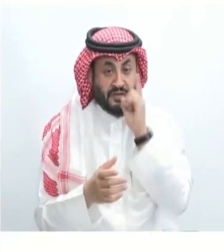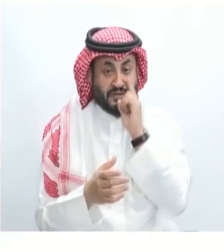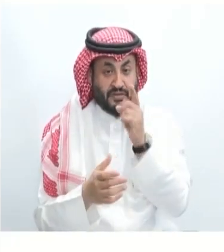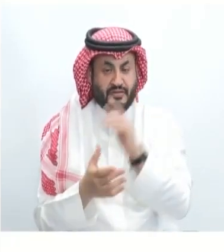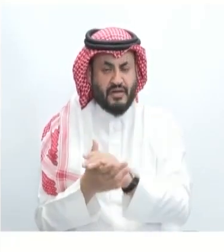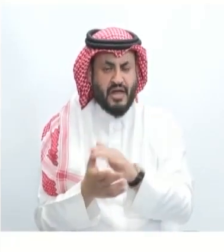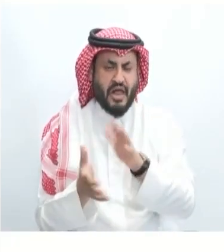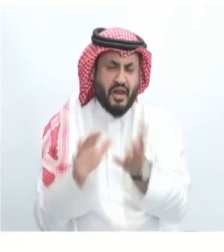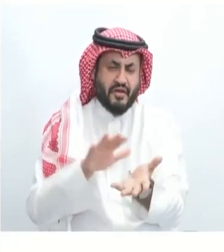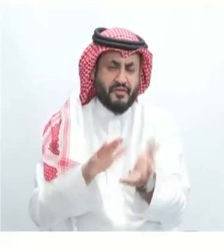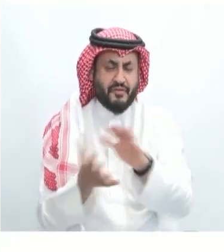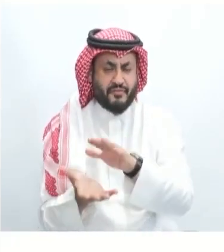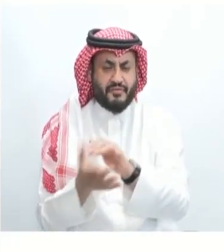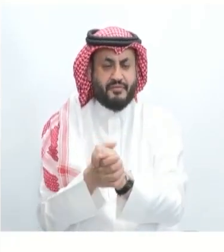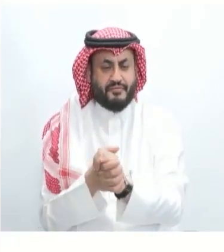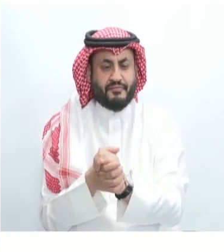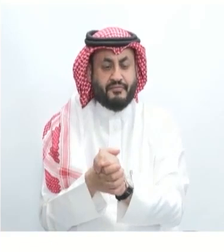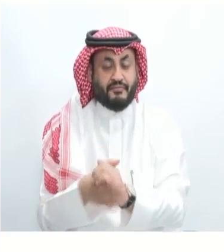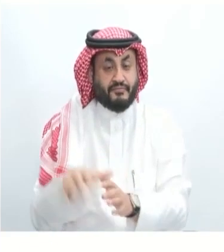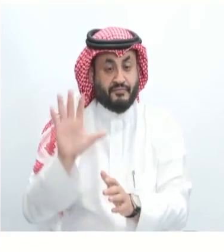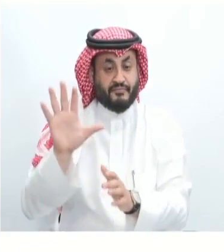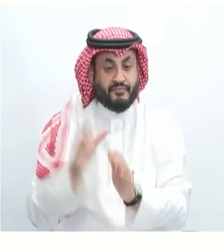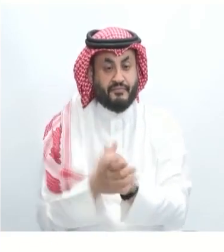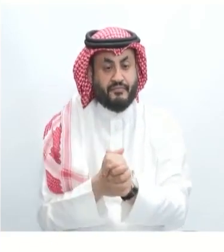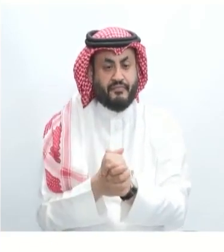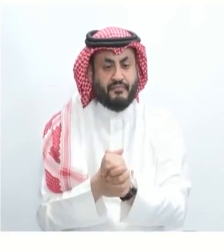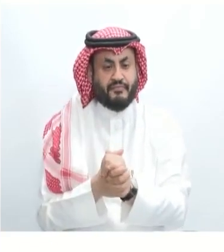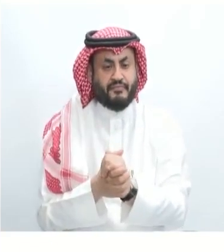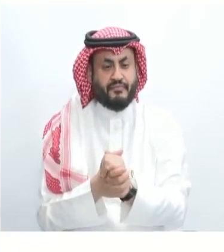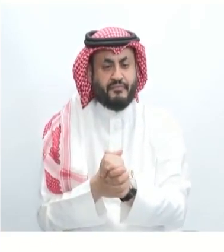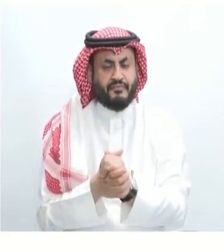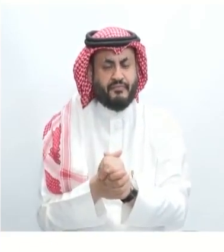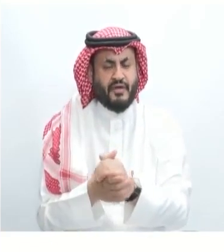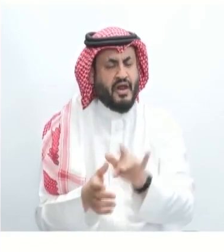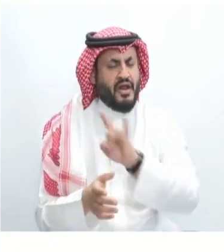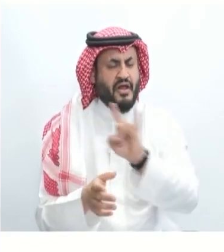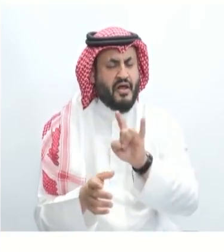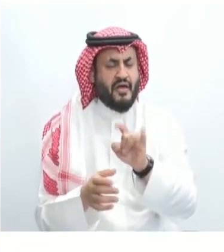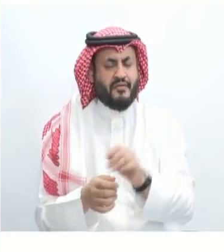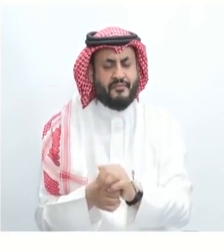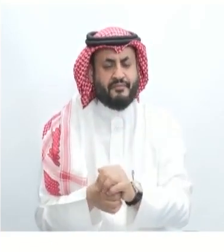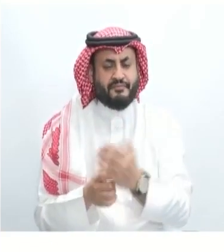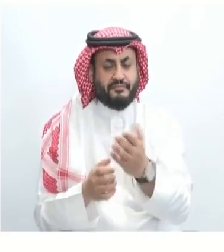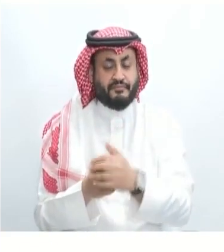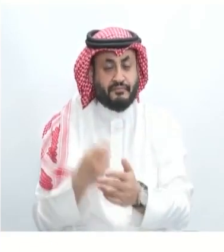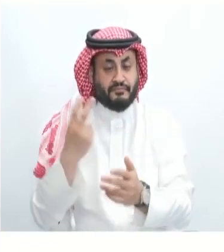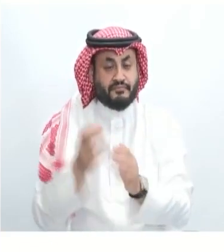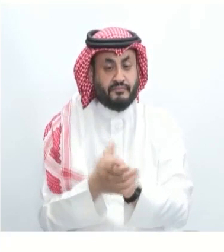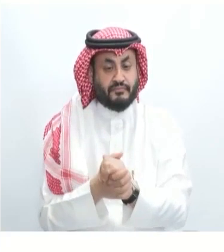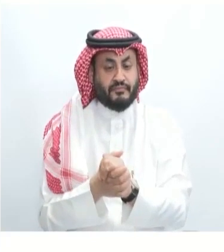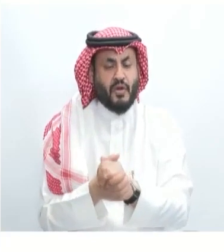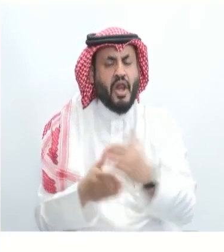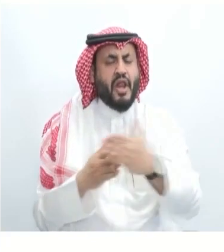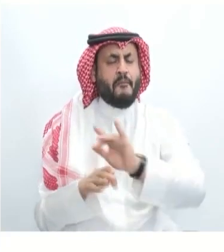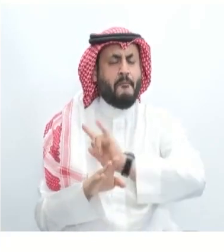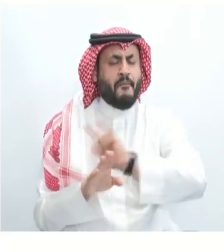I sometimes do it, you will have 5 points. And here, I usually don't, you will have 2 points.